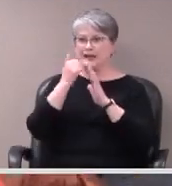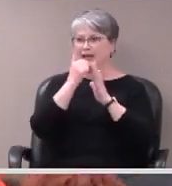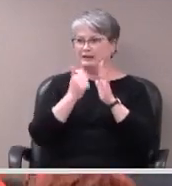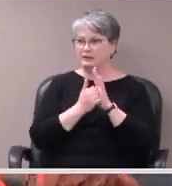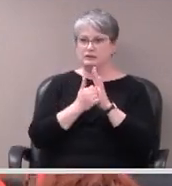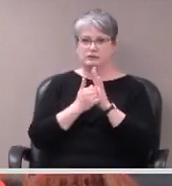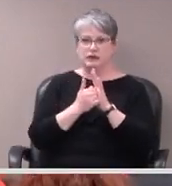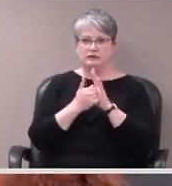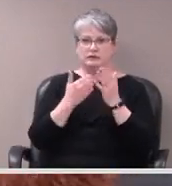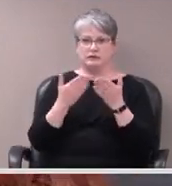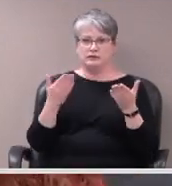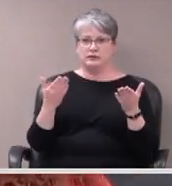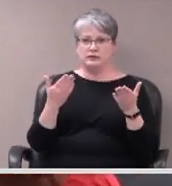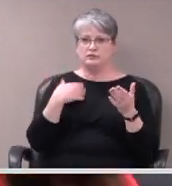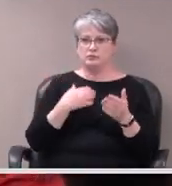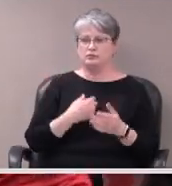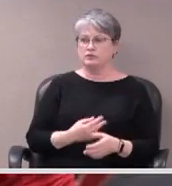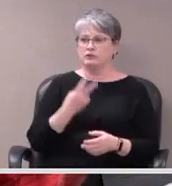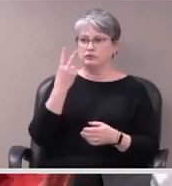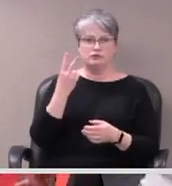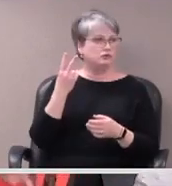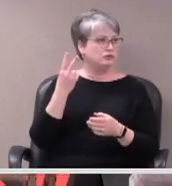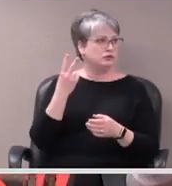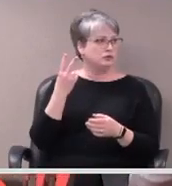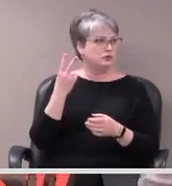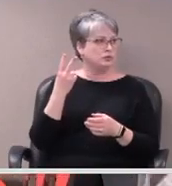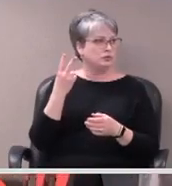items, and there are 2 action